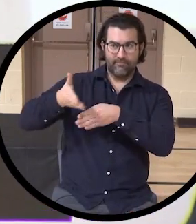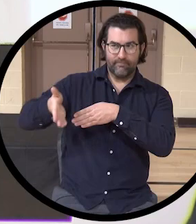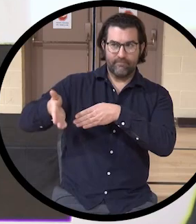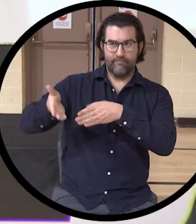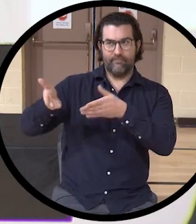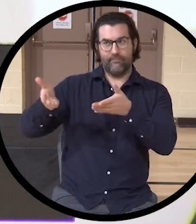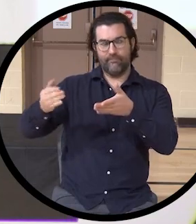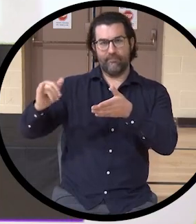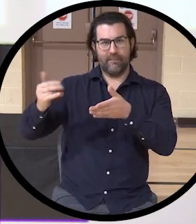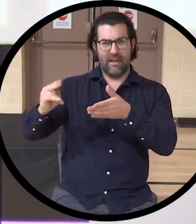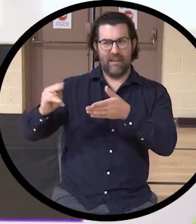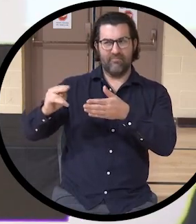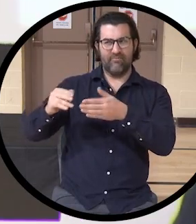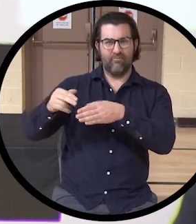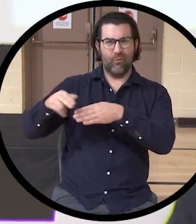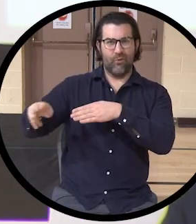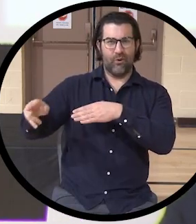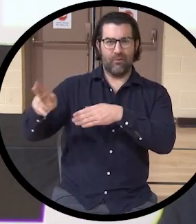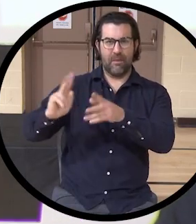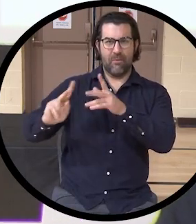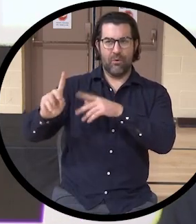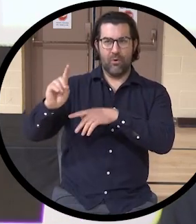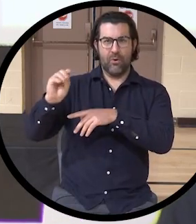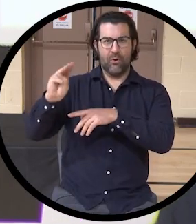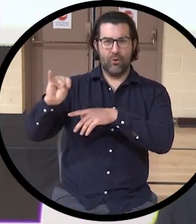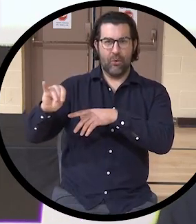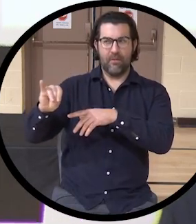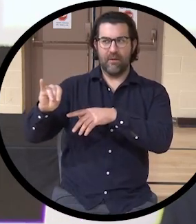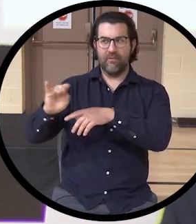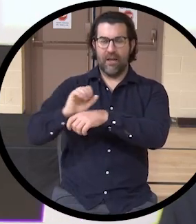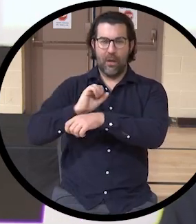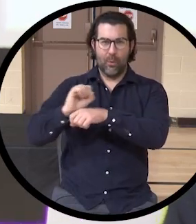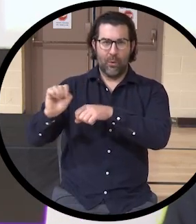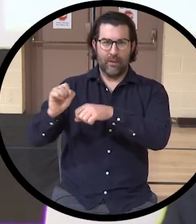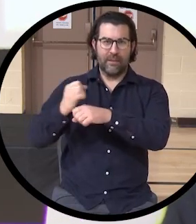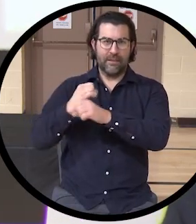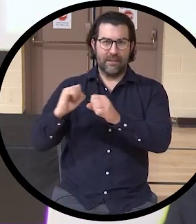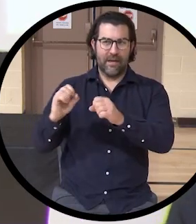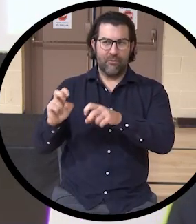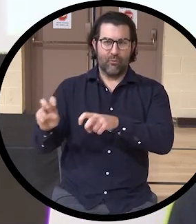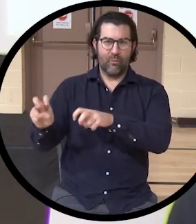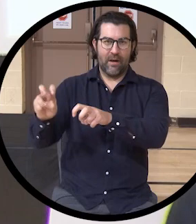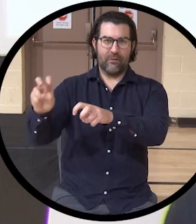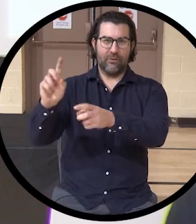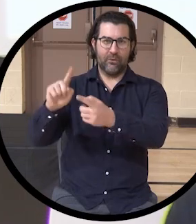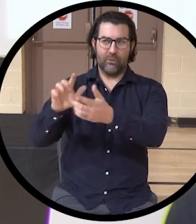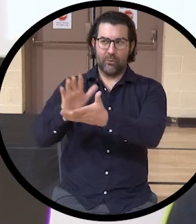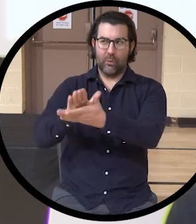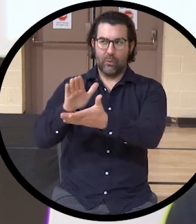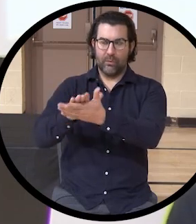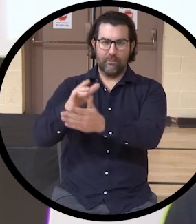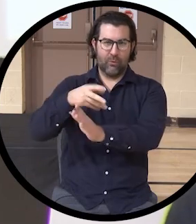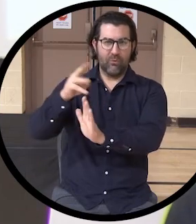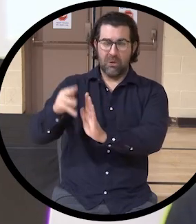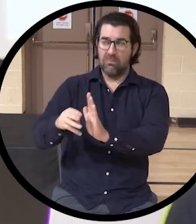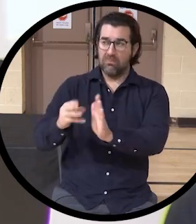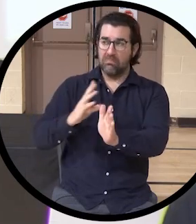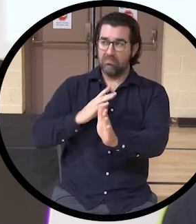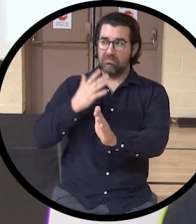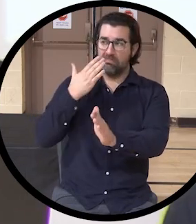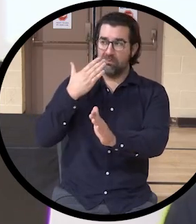Jan, we could maybe connect you with some people at DOMI that do work with the Safe Routes to Schools program or something like that, because I think that's a really great